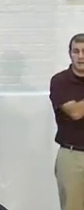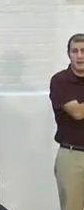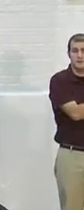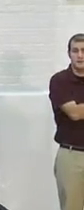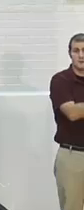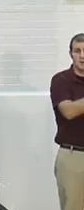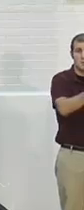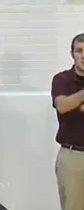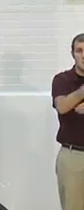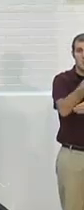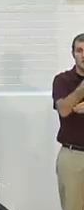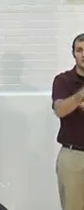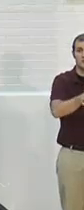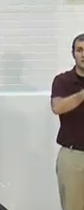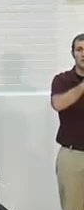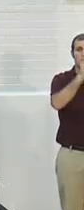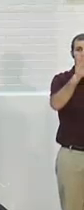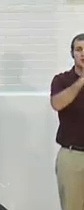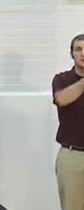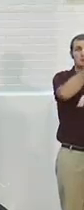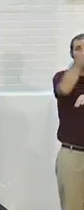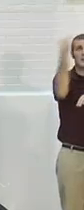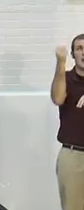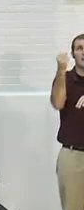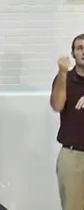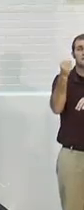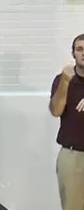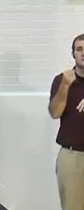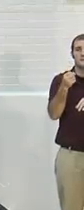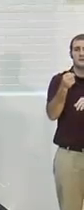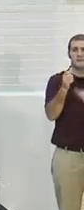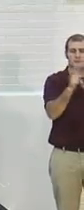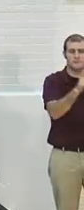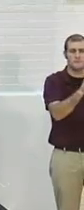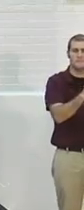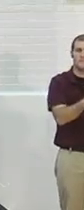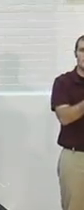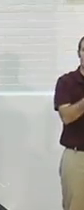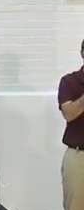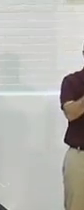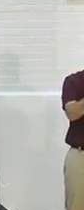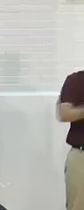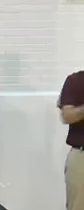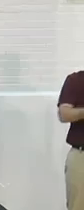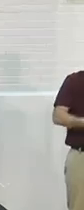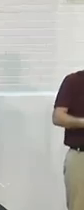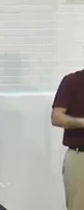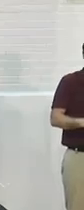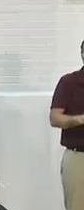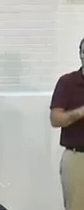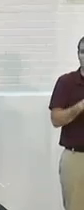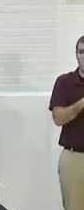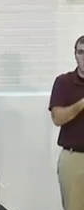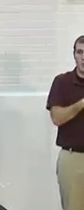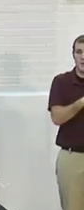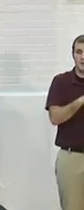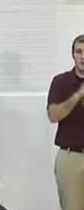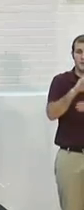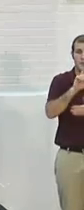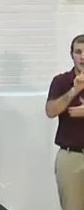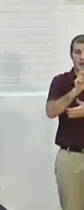the Bush Clear Skies Initiative that would have reduced or weakened the Clean Air